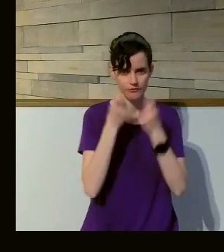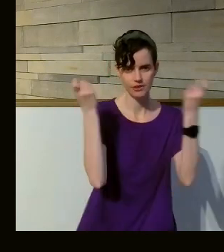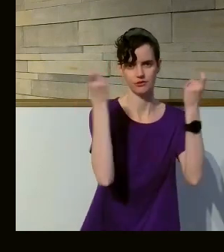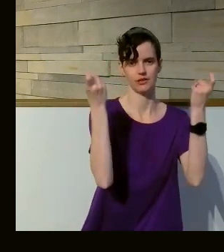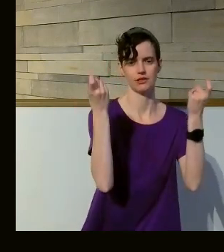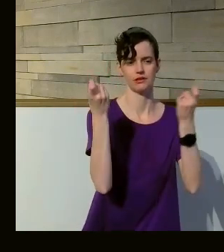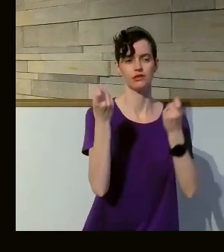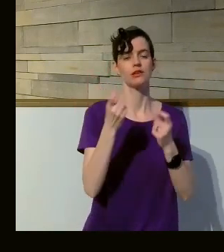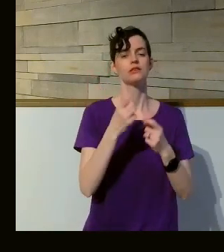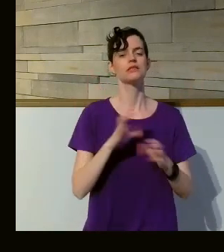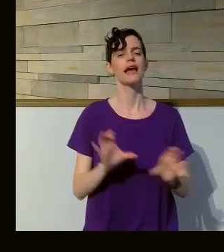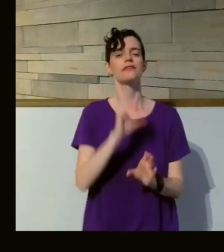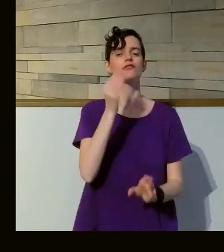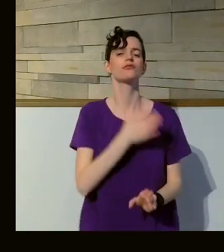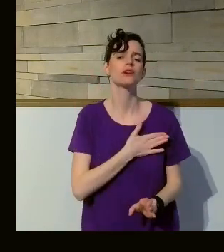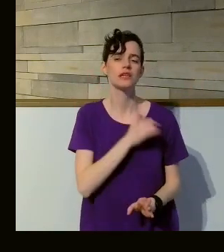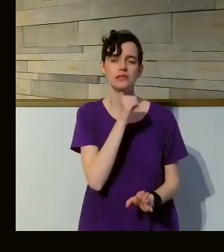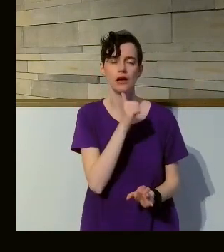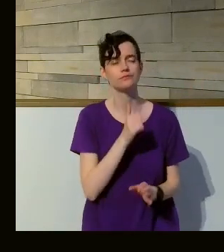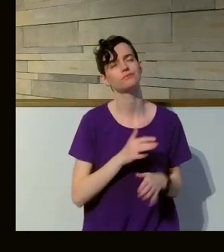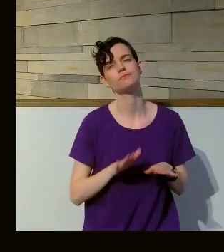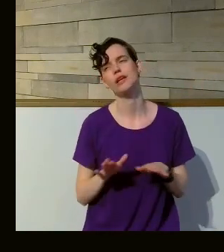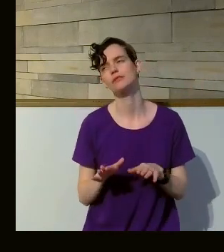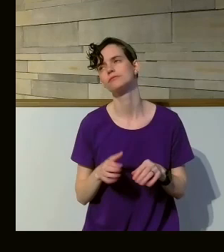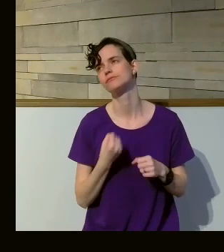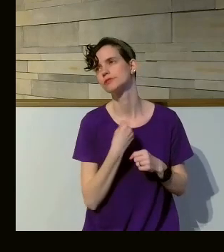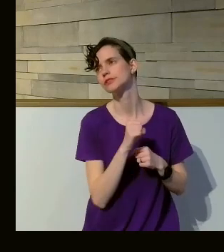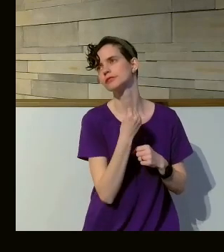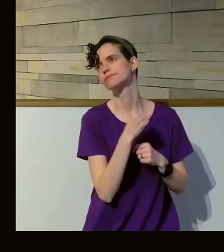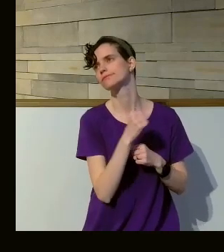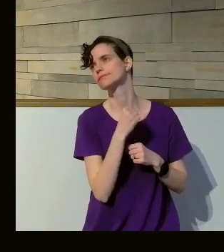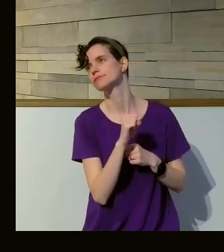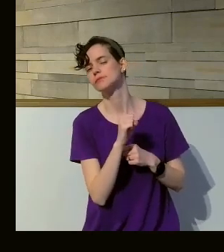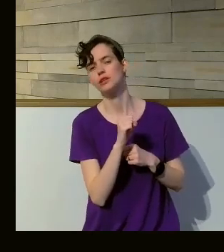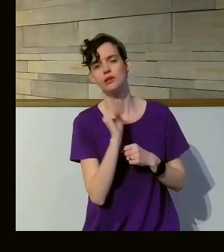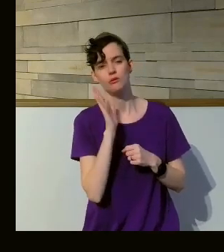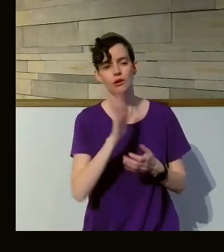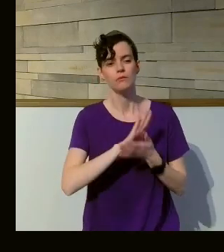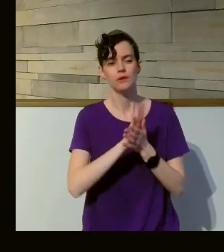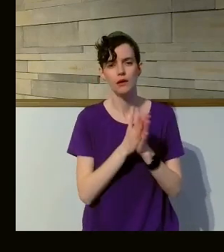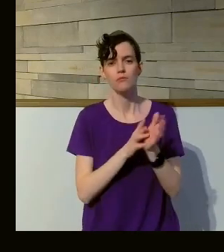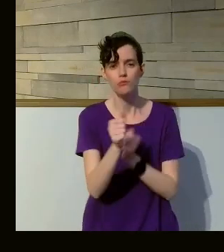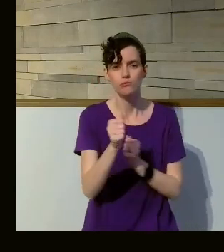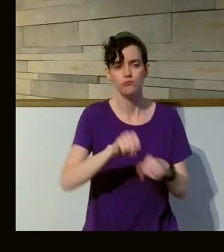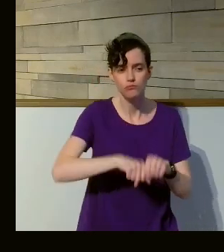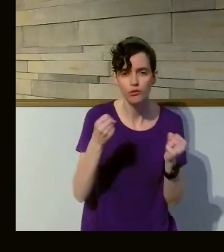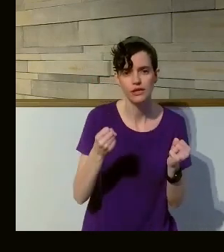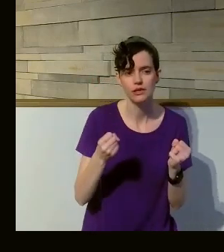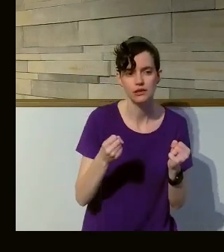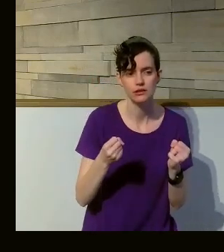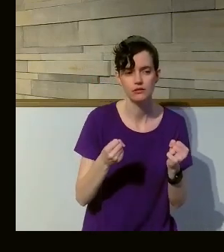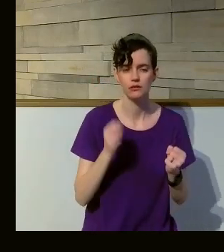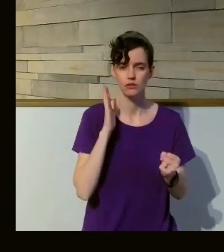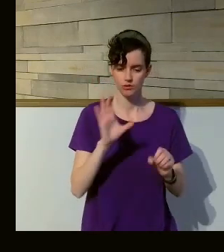So it's an act of grace. It's not passive resistance. If you just resist passively, you're going to break. And so